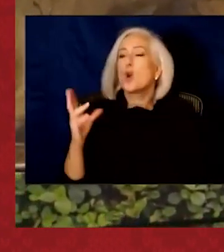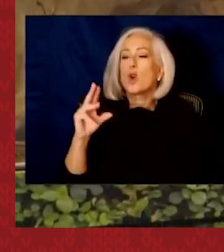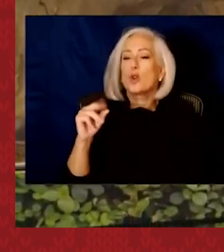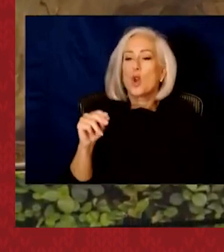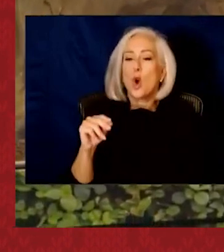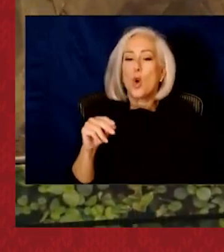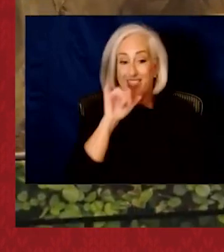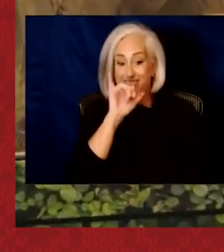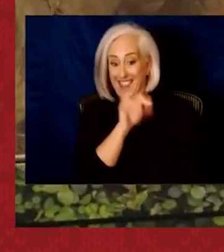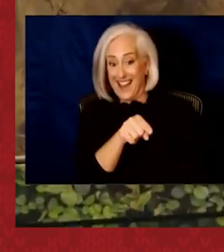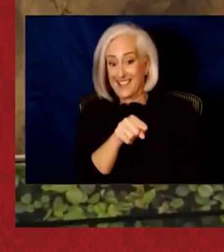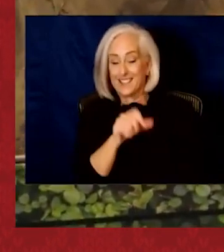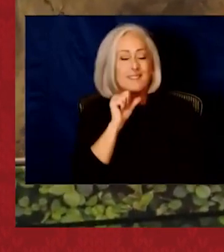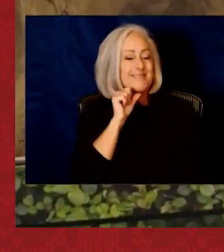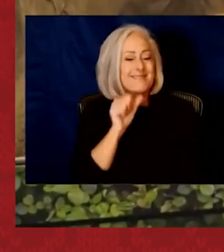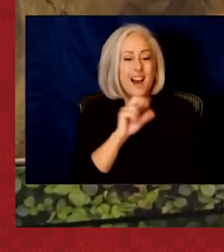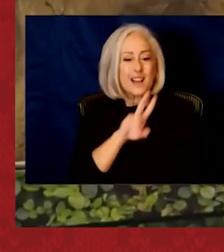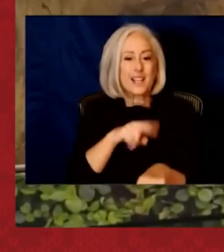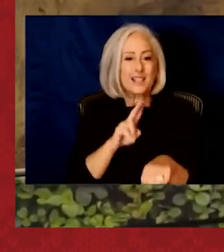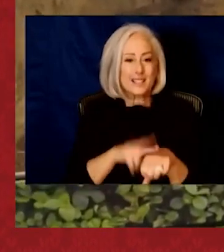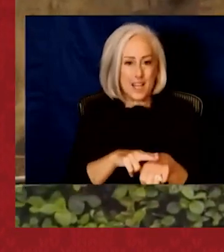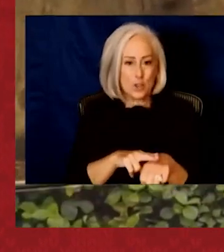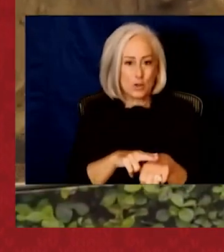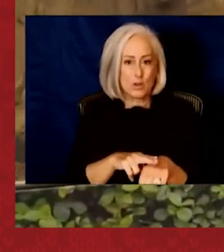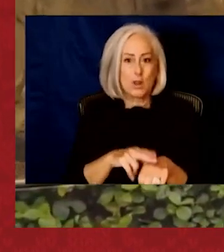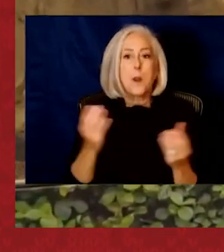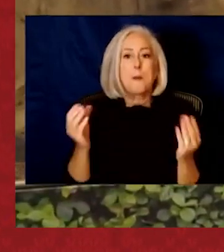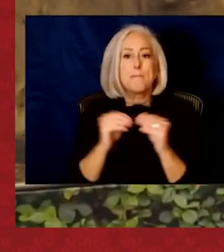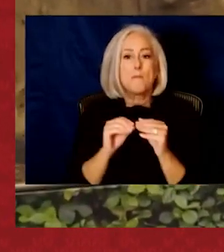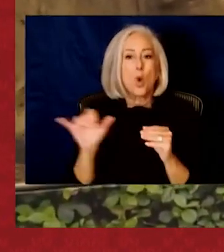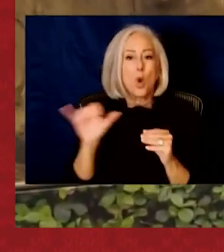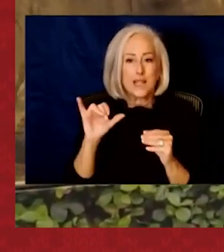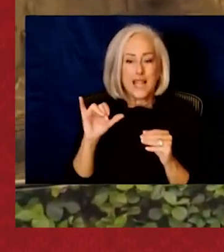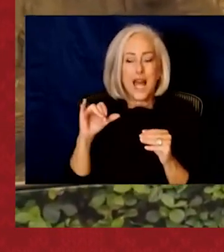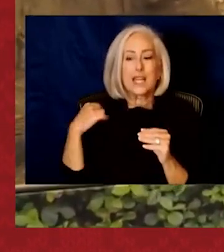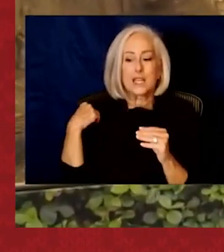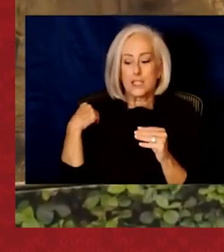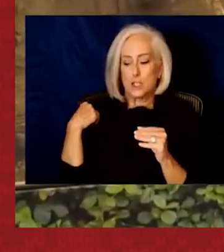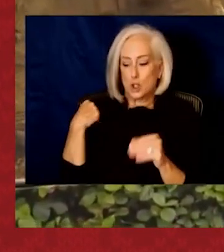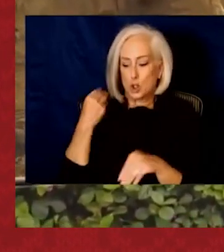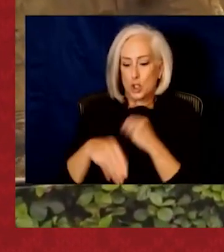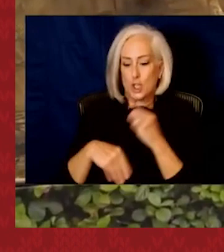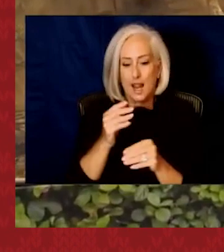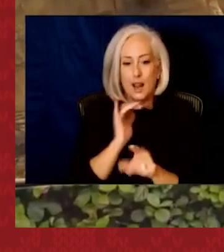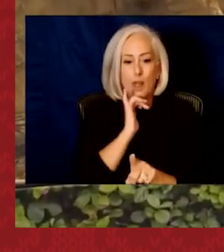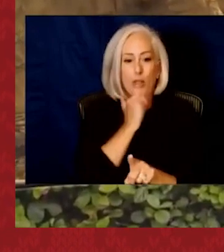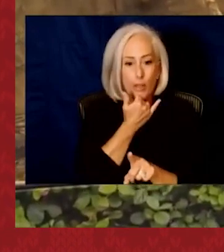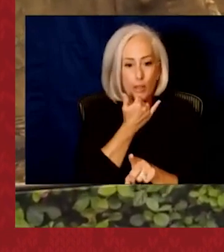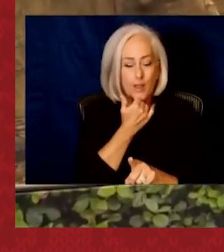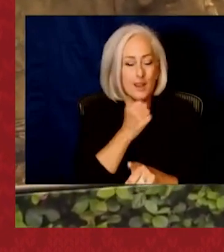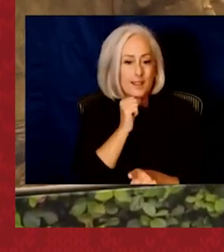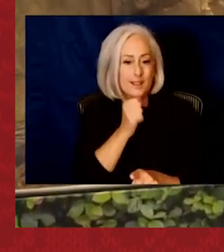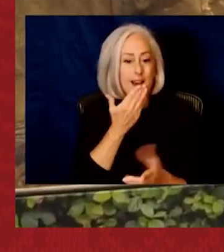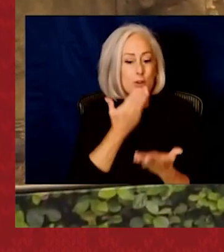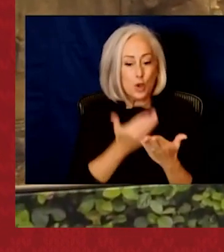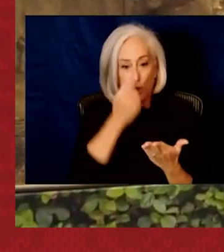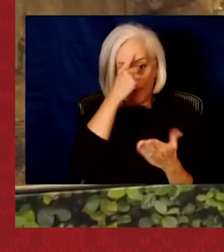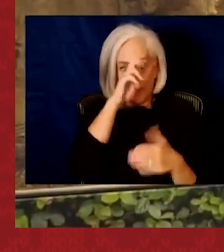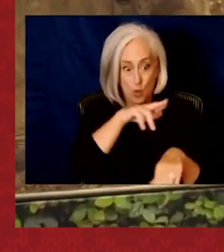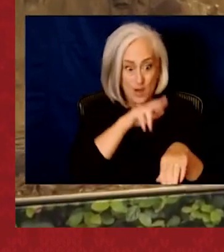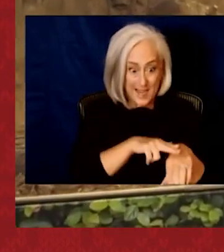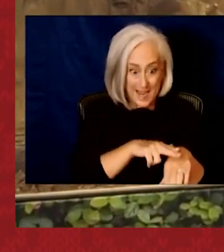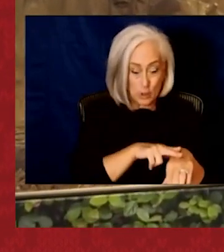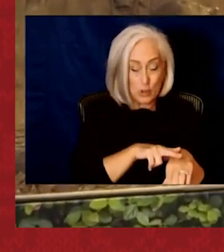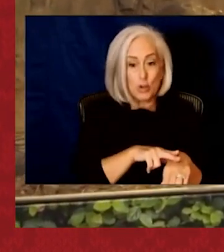That's just a genetic deformity, really. Oh, that wouldn't be good for them in nature, but that's something that you'll see in